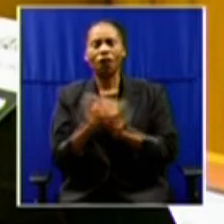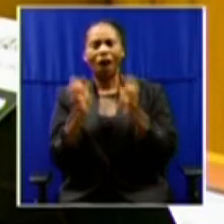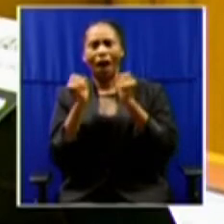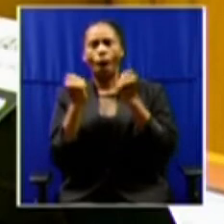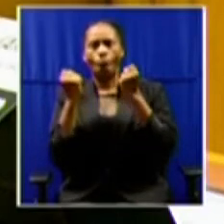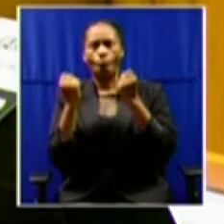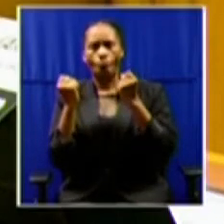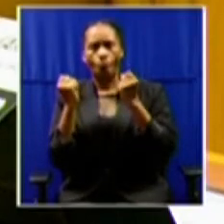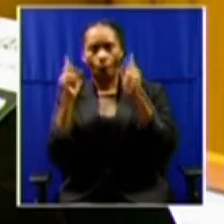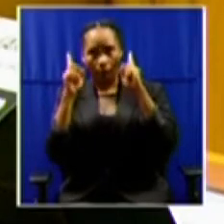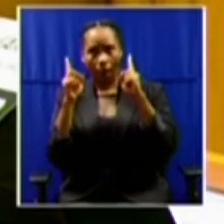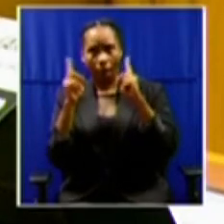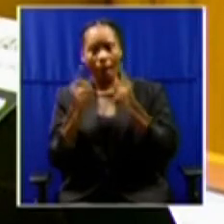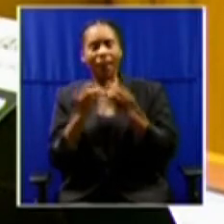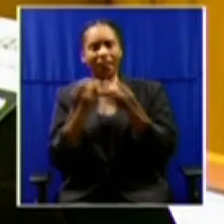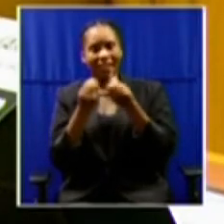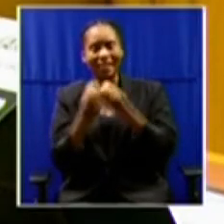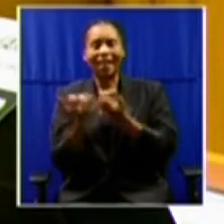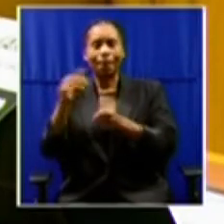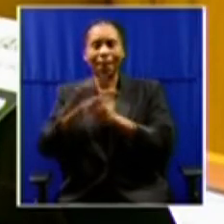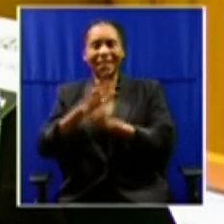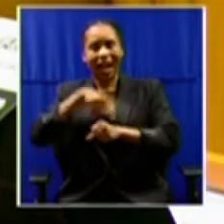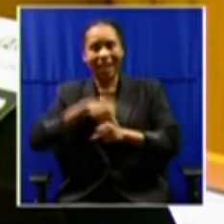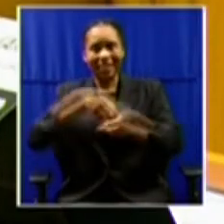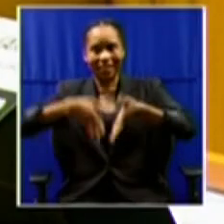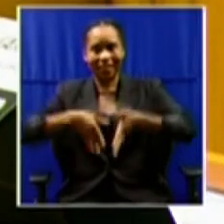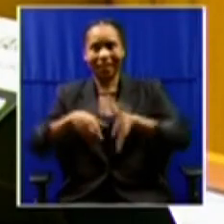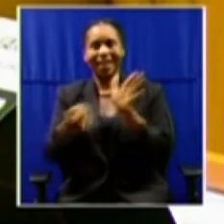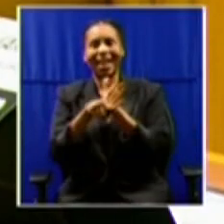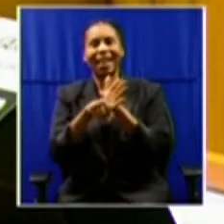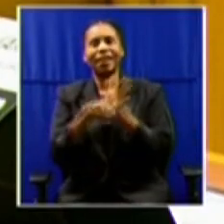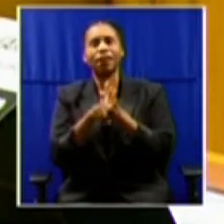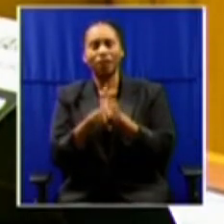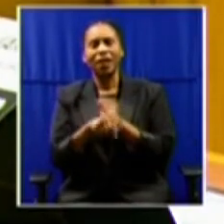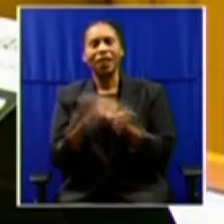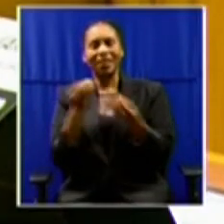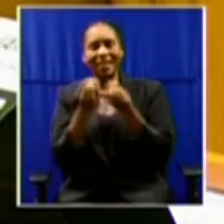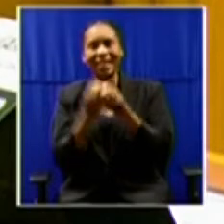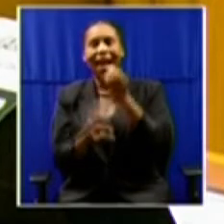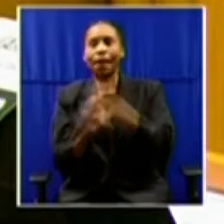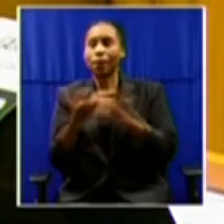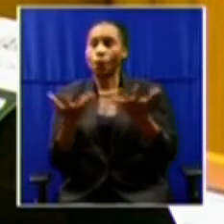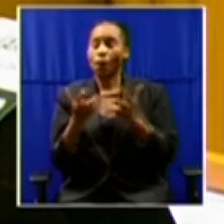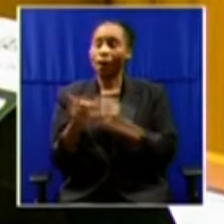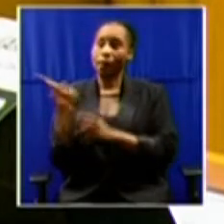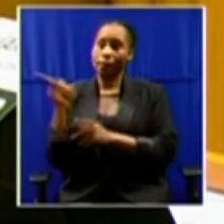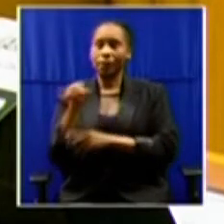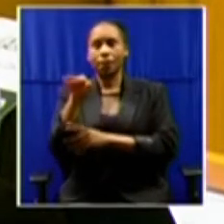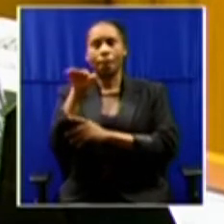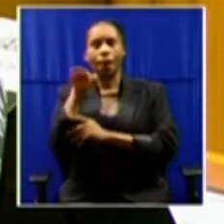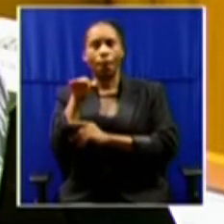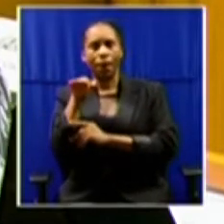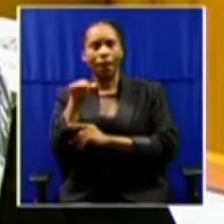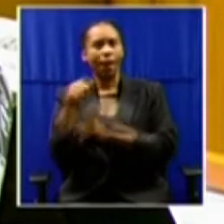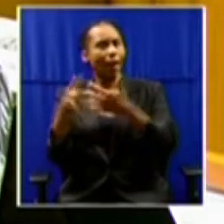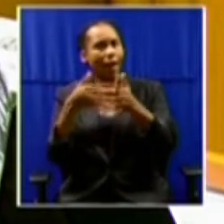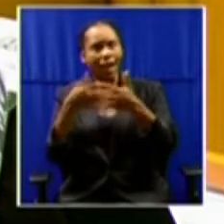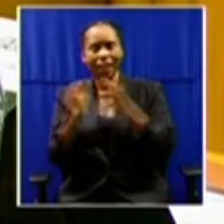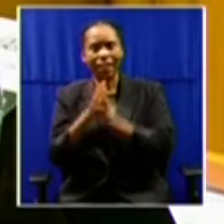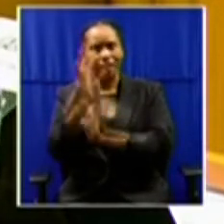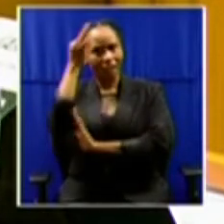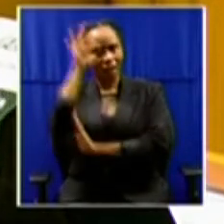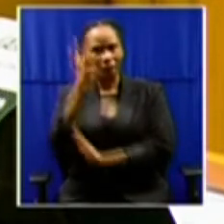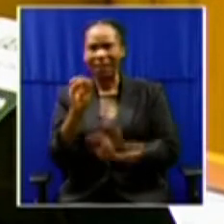are impacting on us here negatively, which are happening in Zimbabwe. And in any government, there is